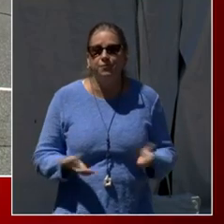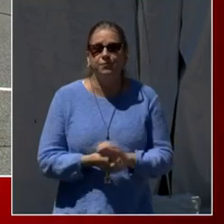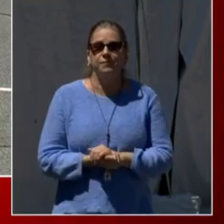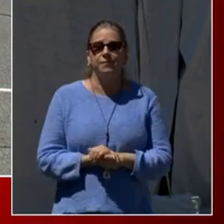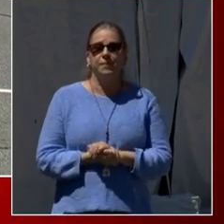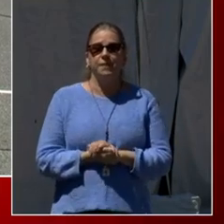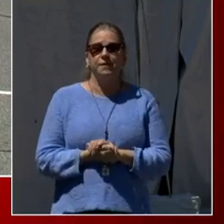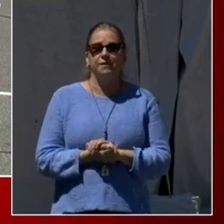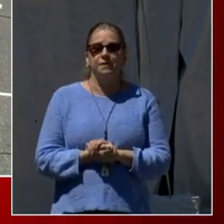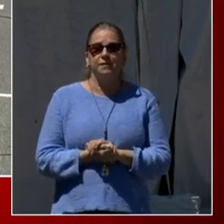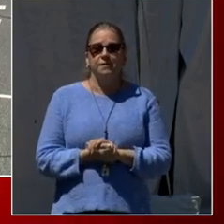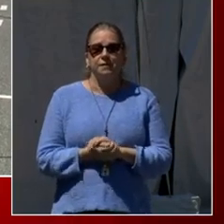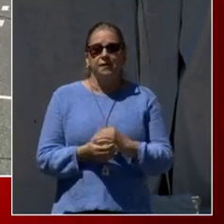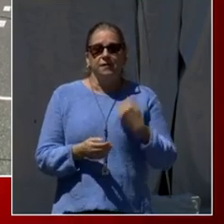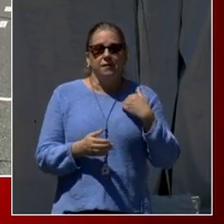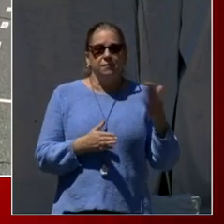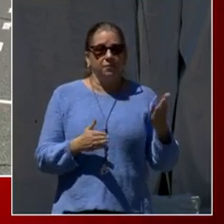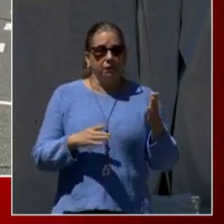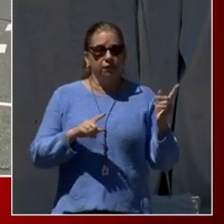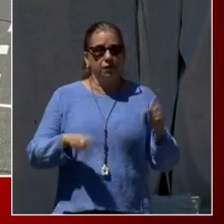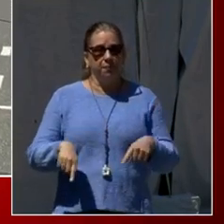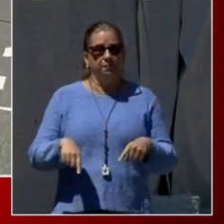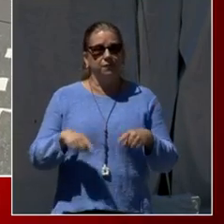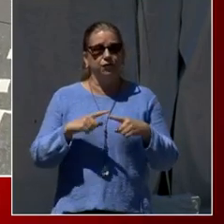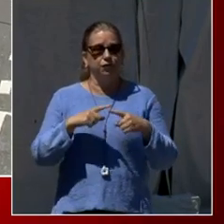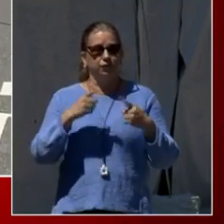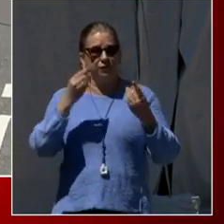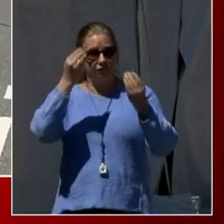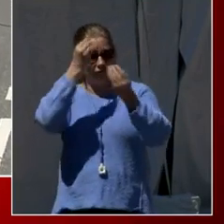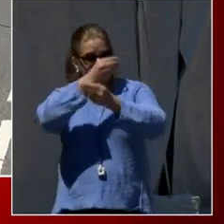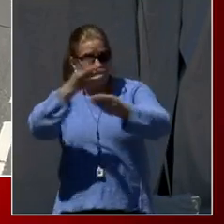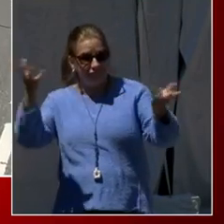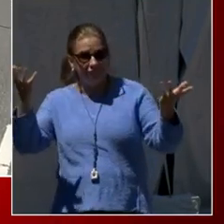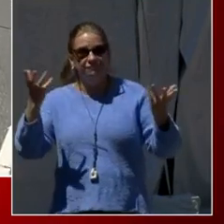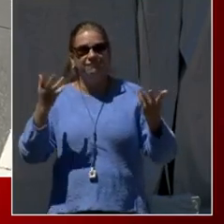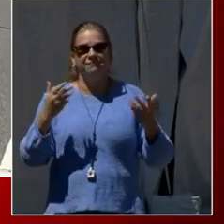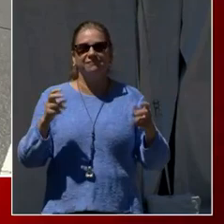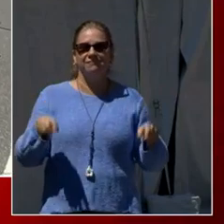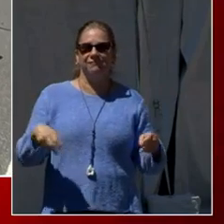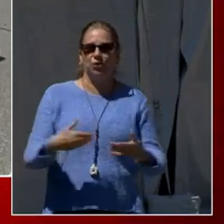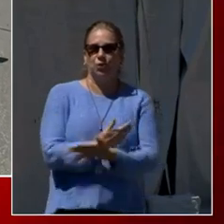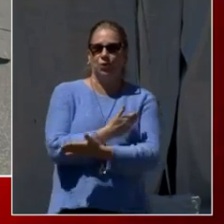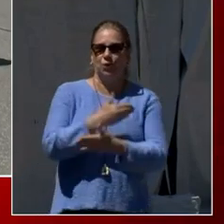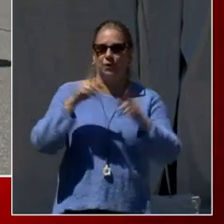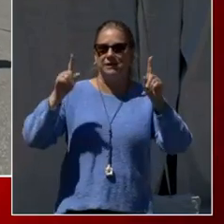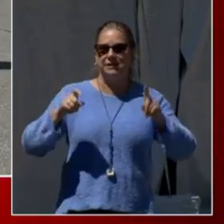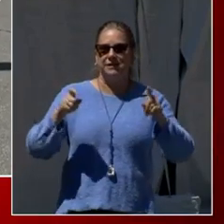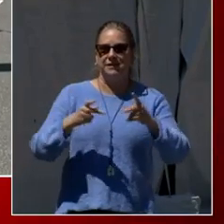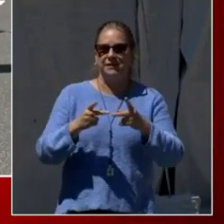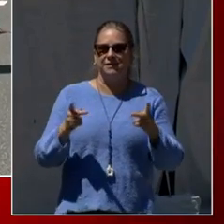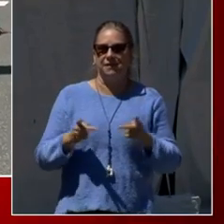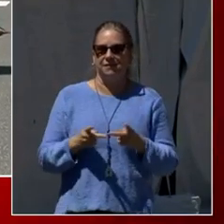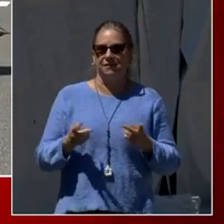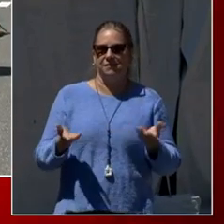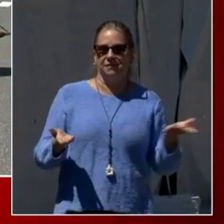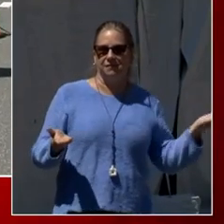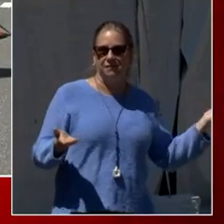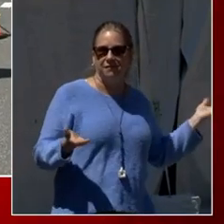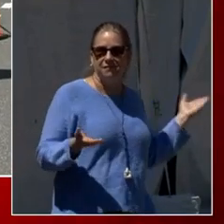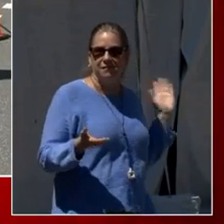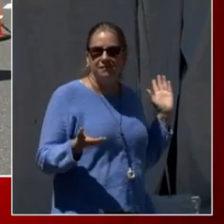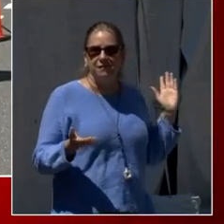announce our new downtown testing site, and I will announce that and give you all the details of our